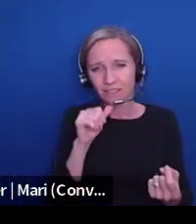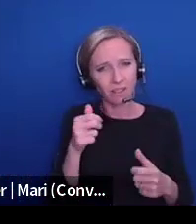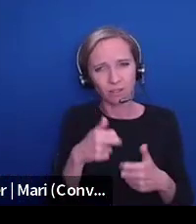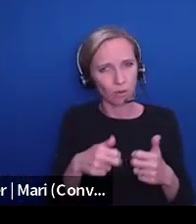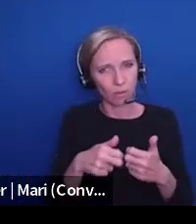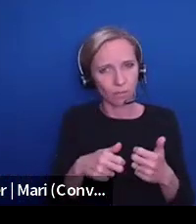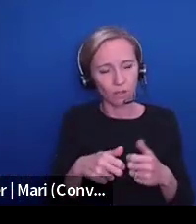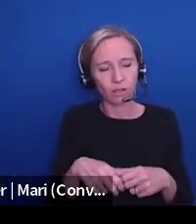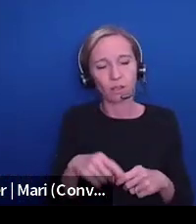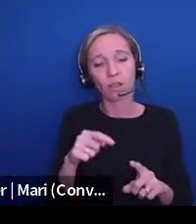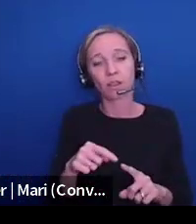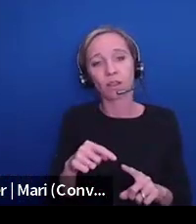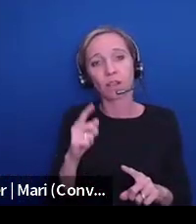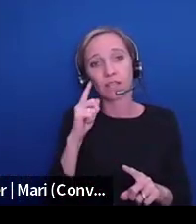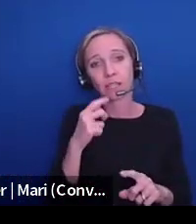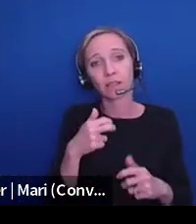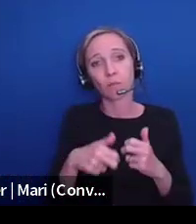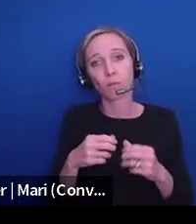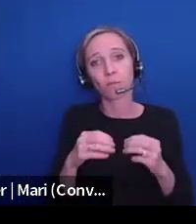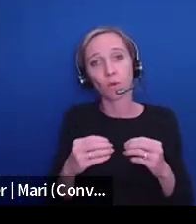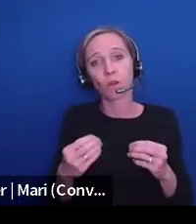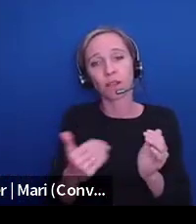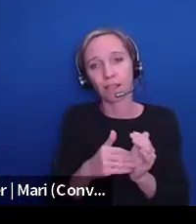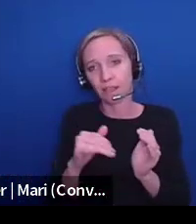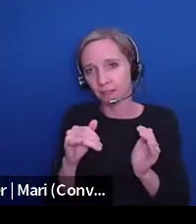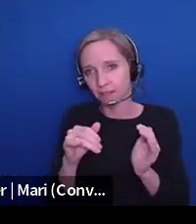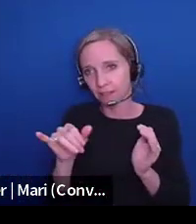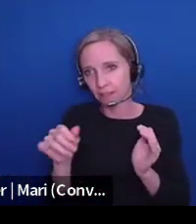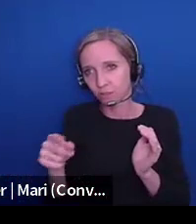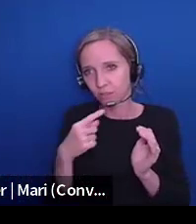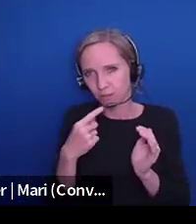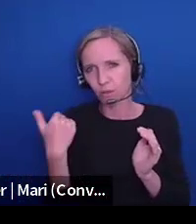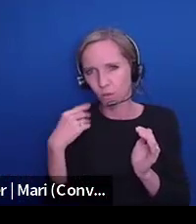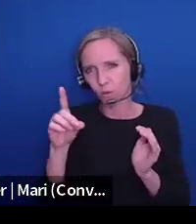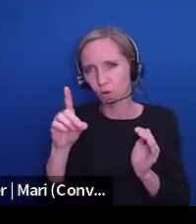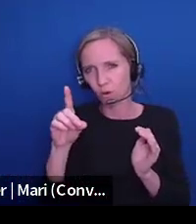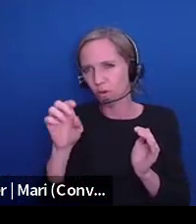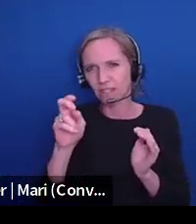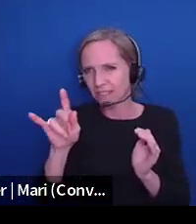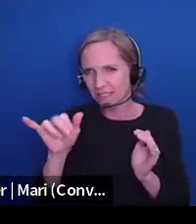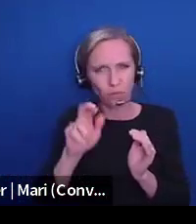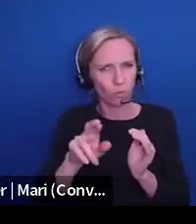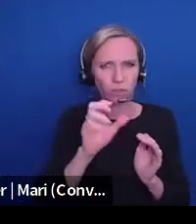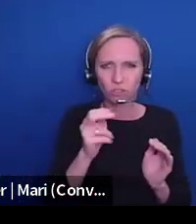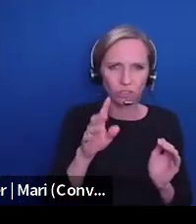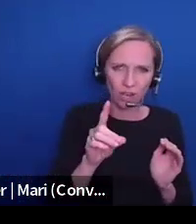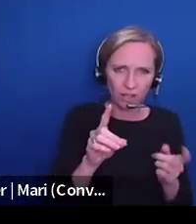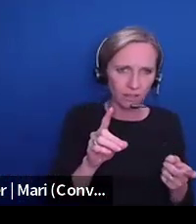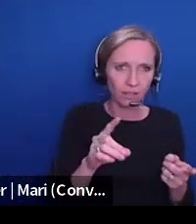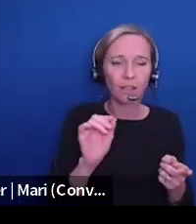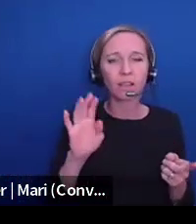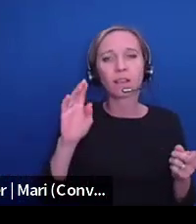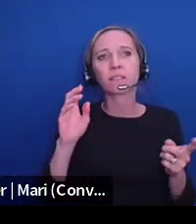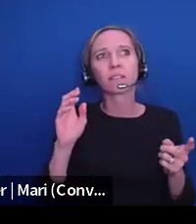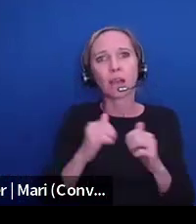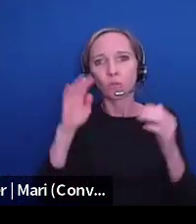The problem is, like, again, something that you said before, even Destiny, or Chad said before, is